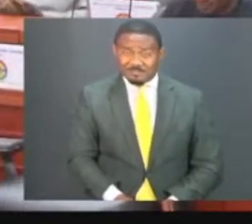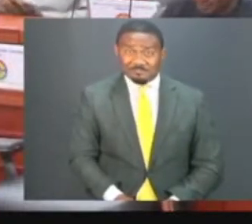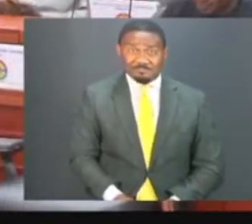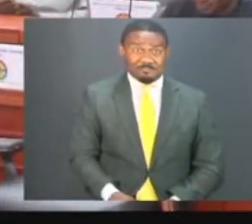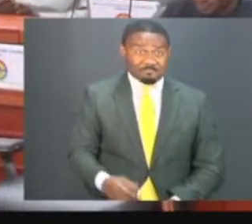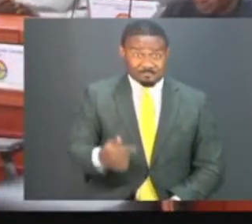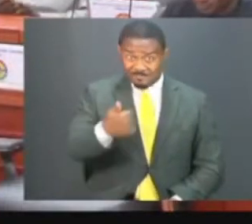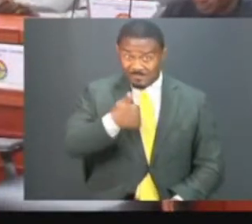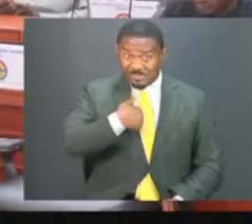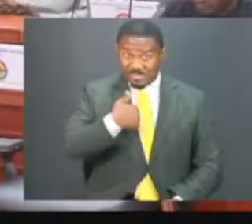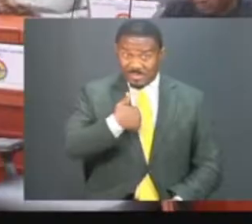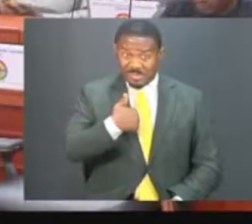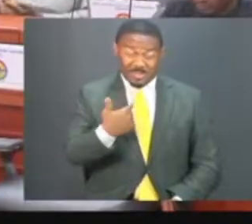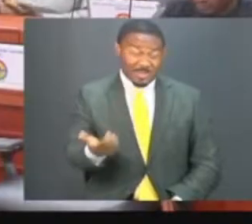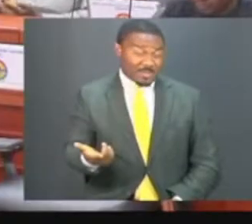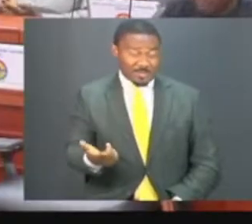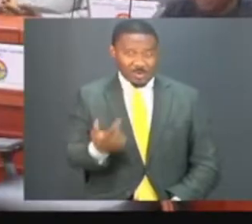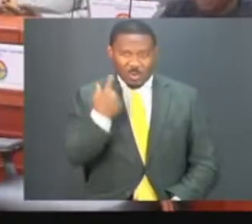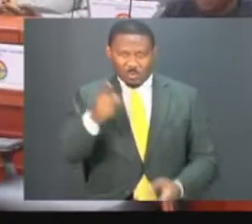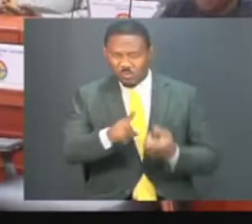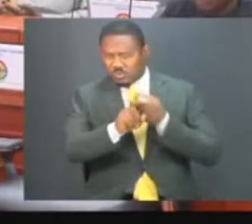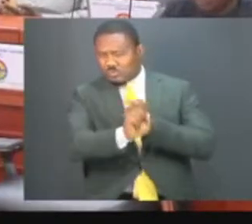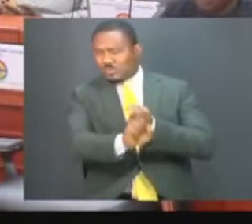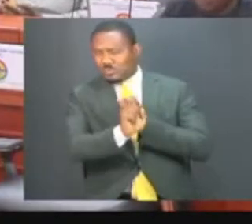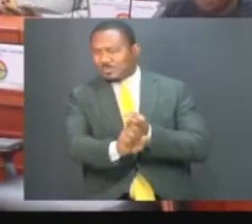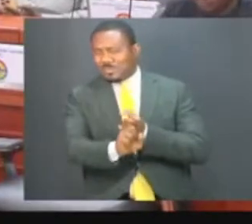I remain a friend of Afeomake, and I will